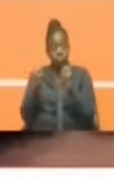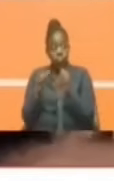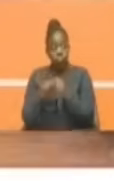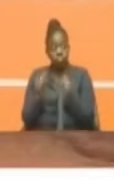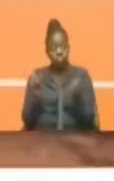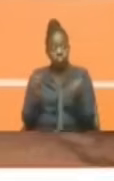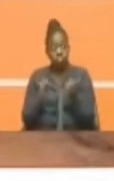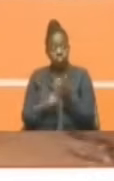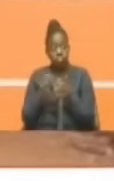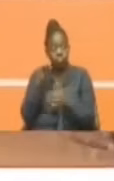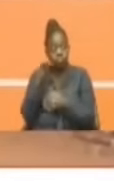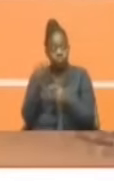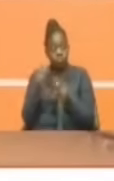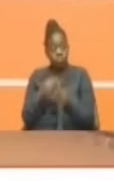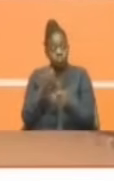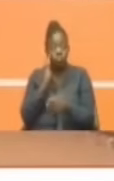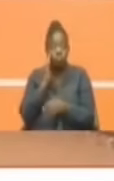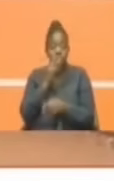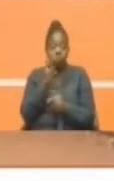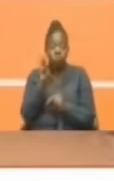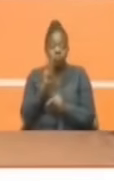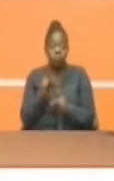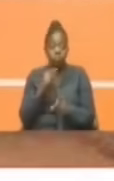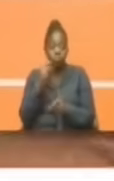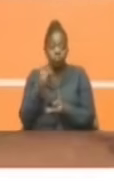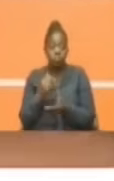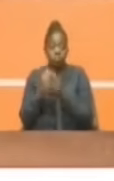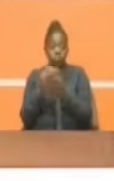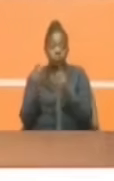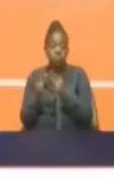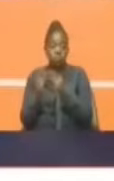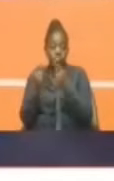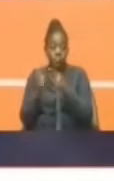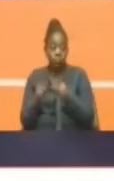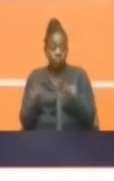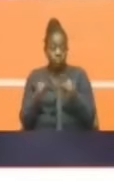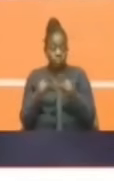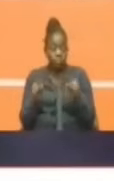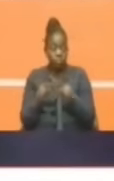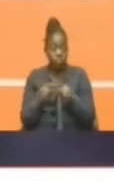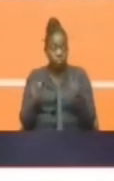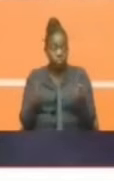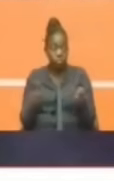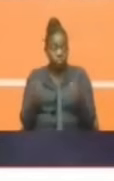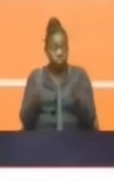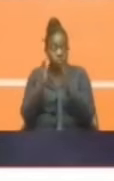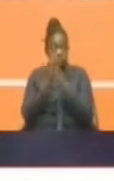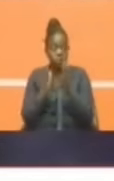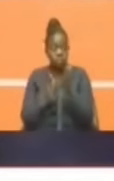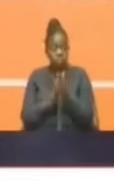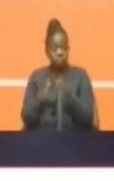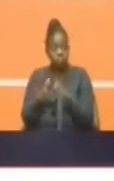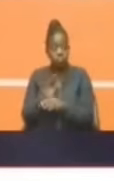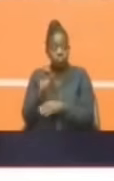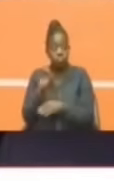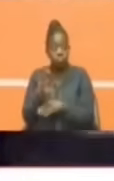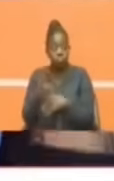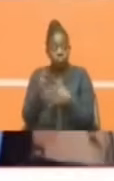masimo okubambaza isa bamuduke no buyambi obenja bulo salonka uja ndeza manyiga bu credit tv ndikubaye mandu